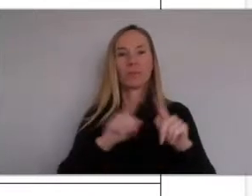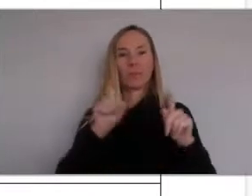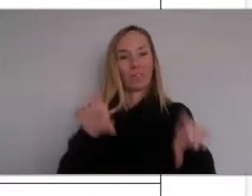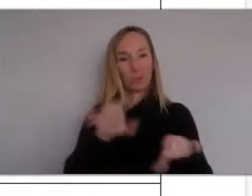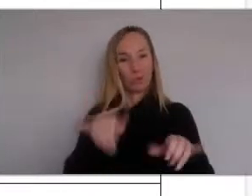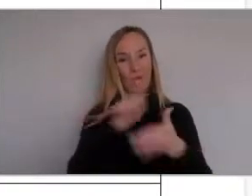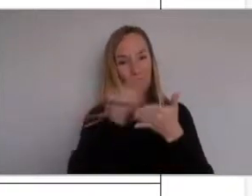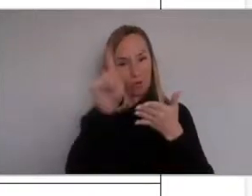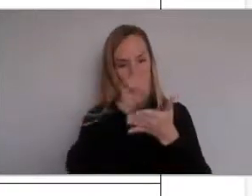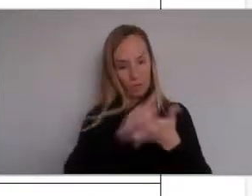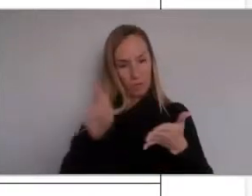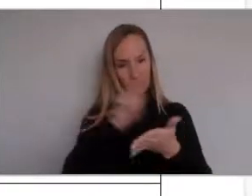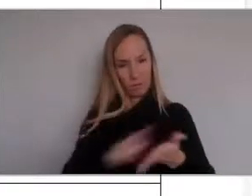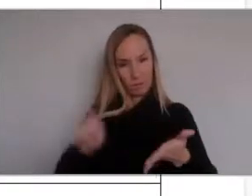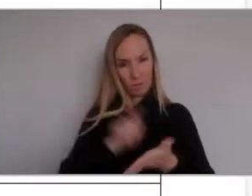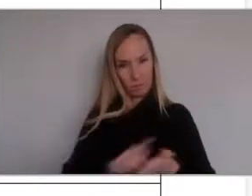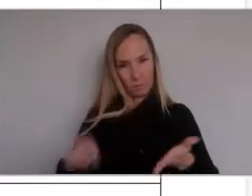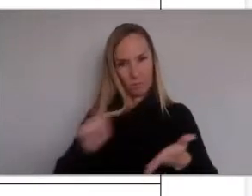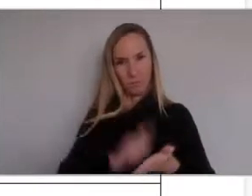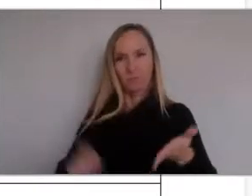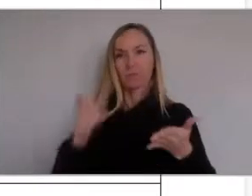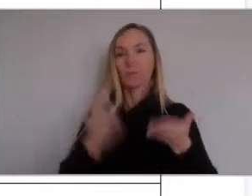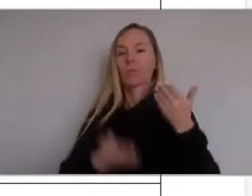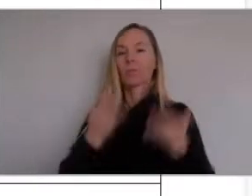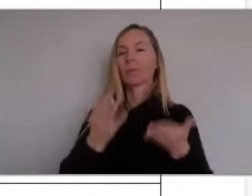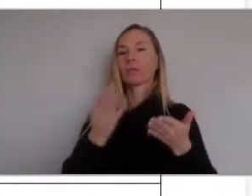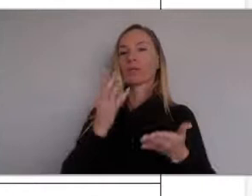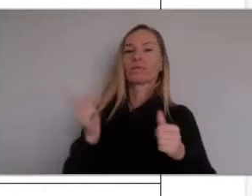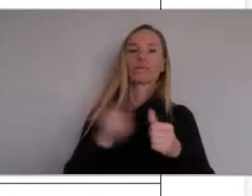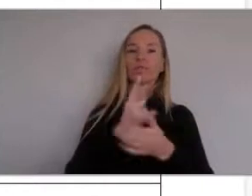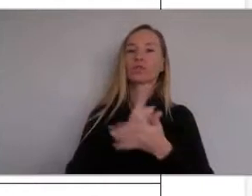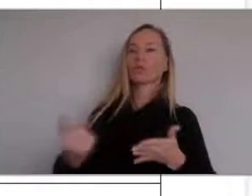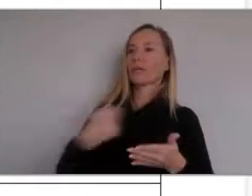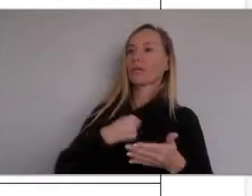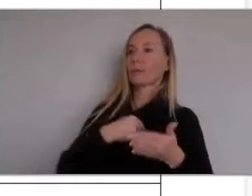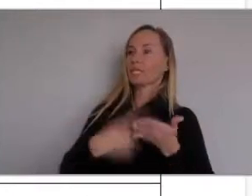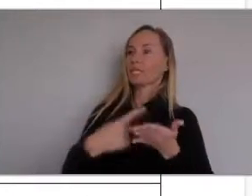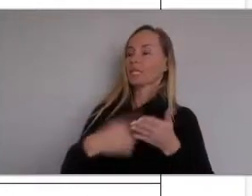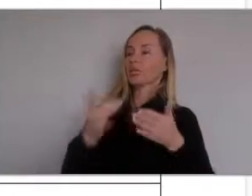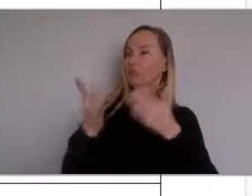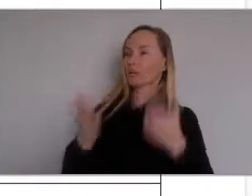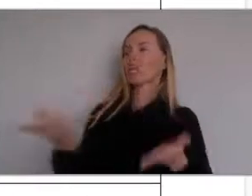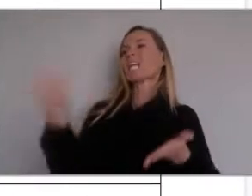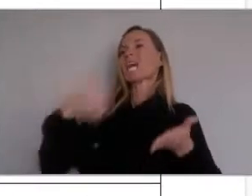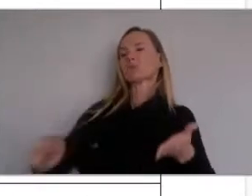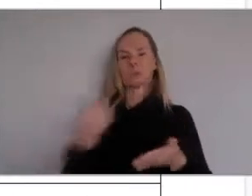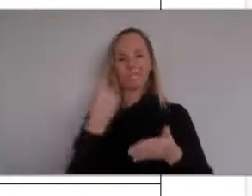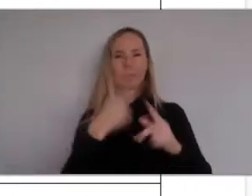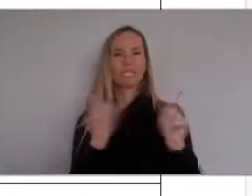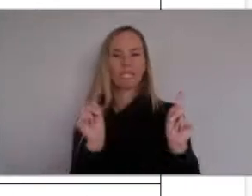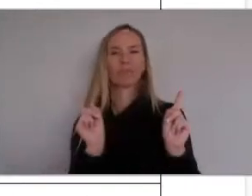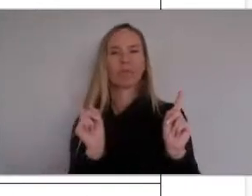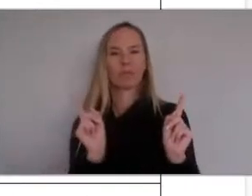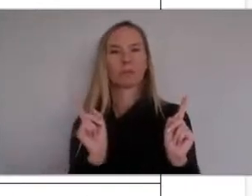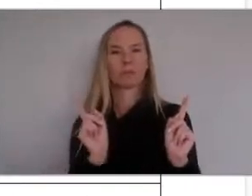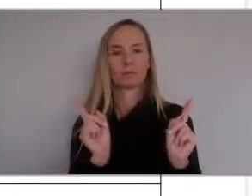So your first role, if it's my week, or if this week my role is discussion director. Next week